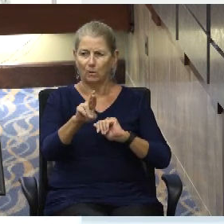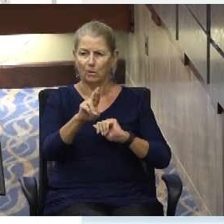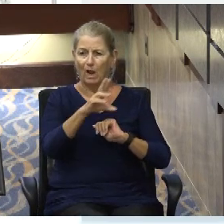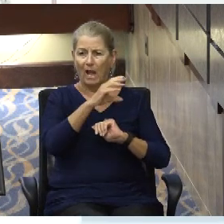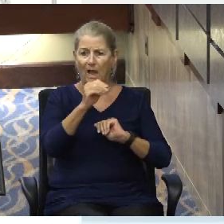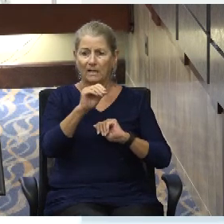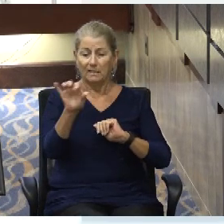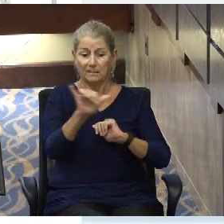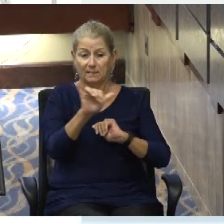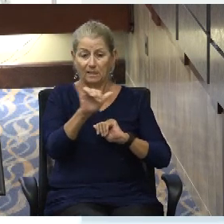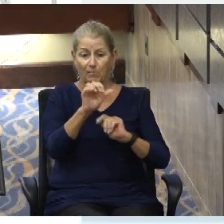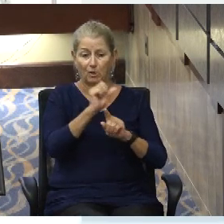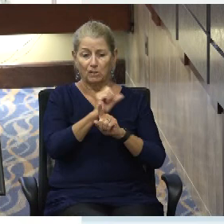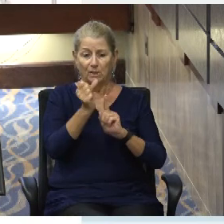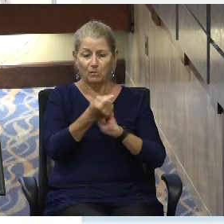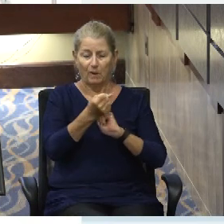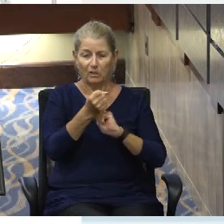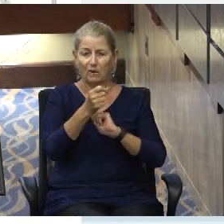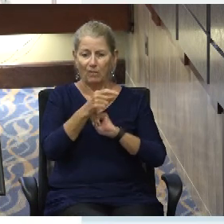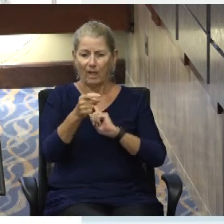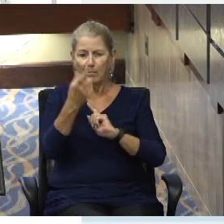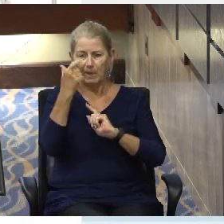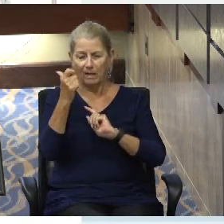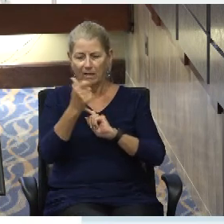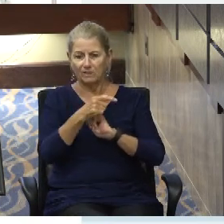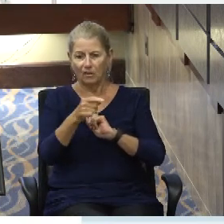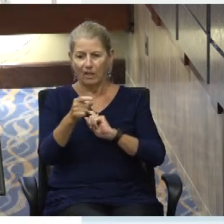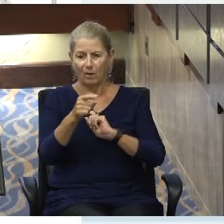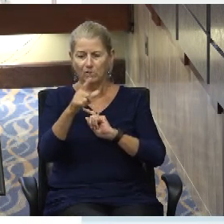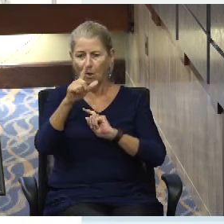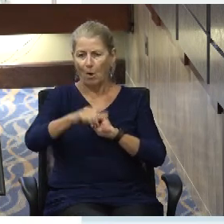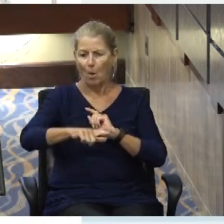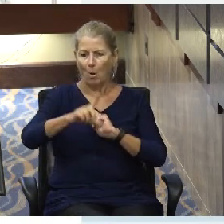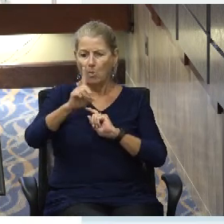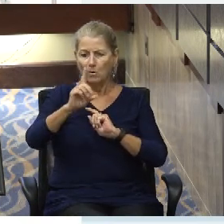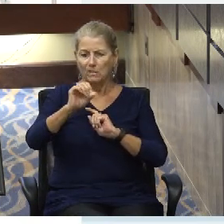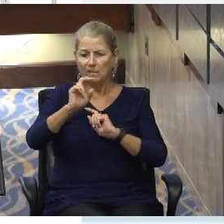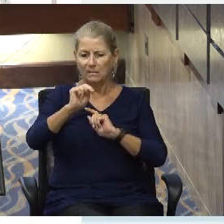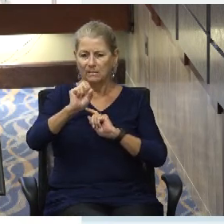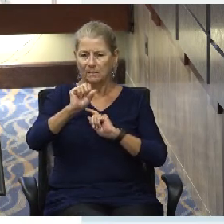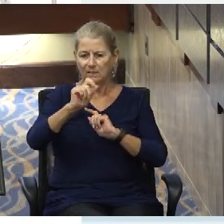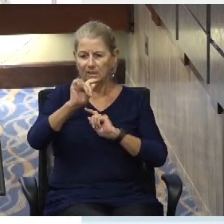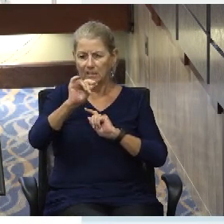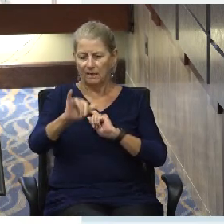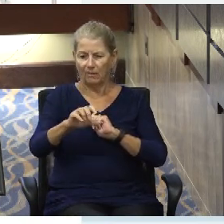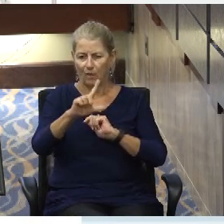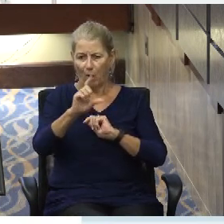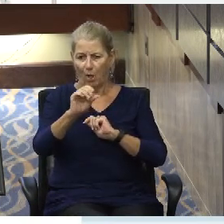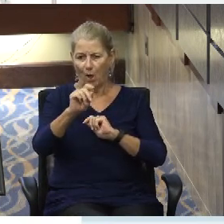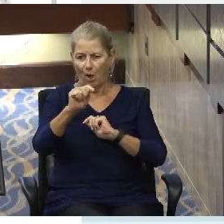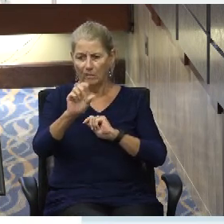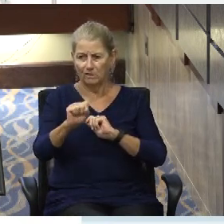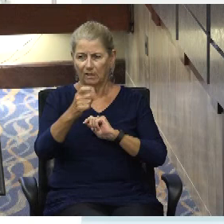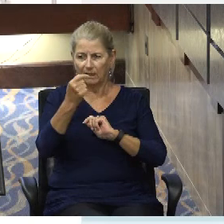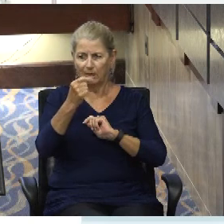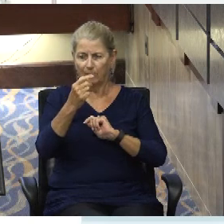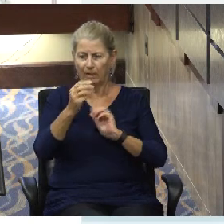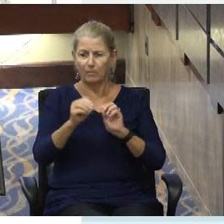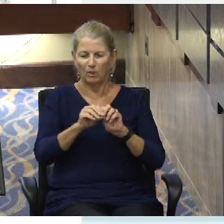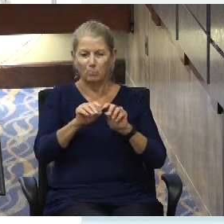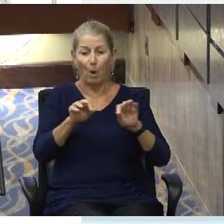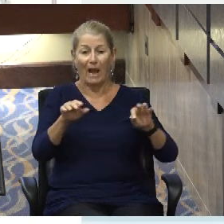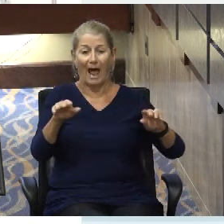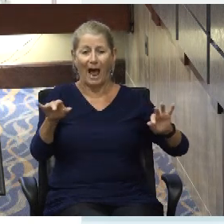In similar situation, they are, because of the low density of the lots, just being a little bit more spread out, they